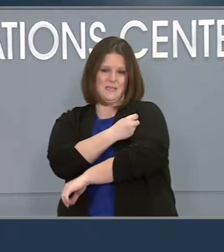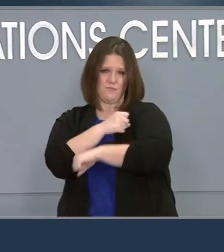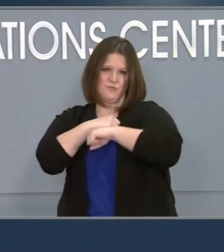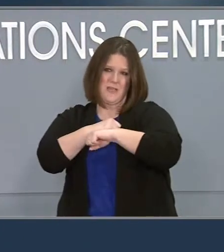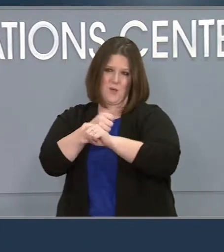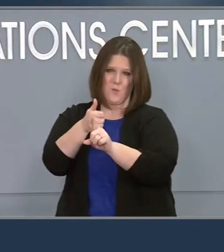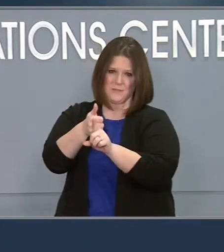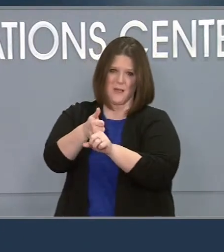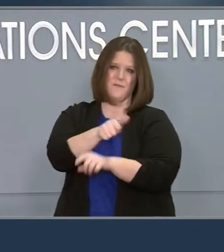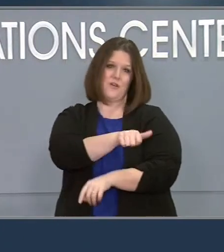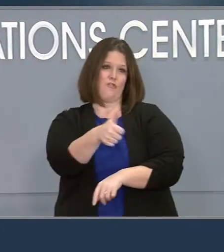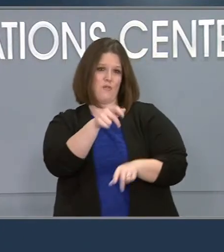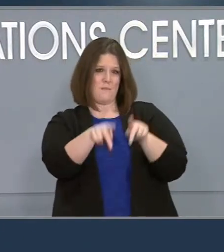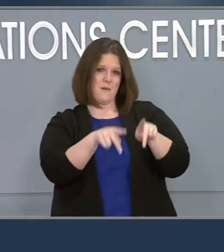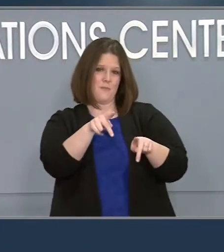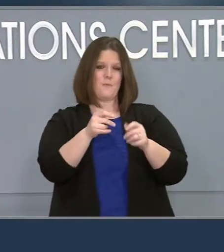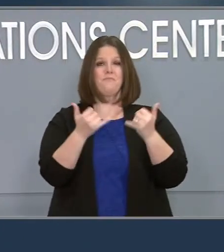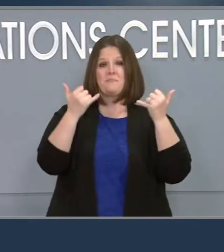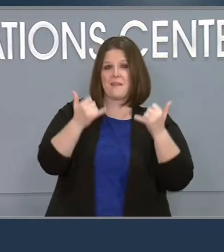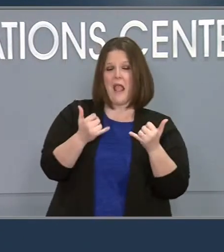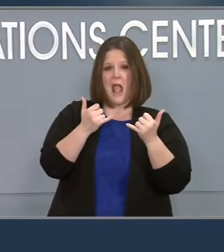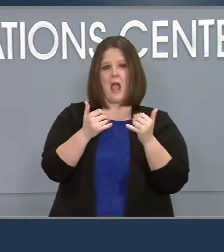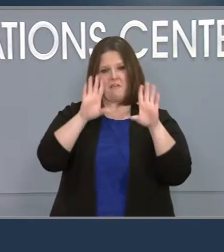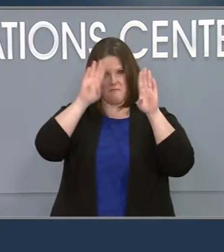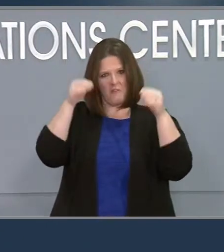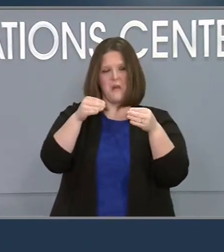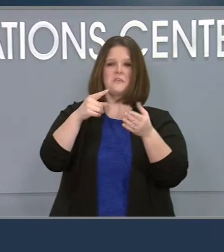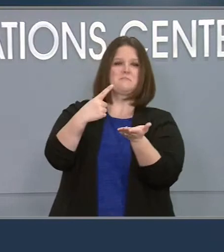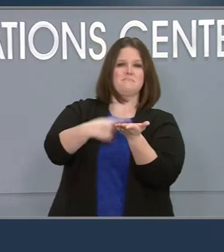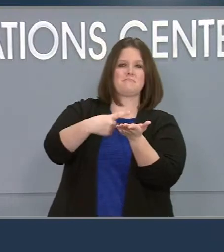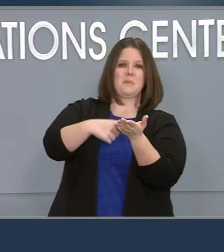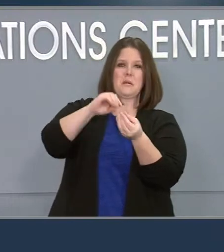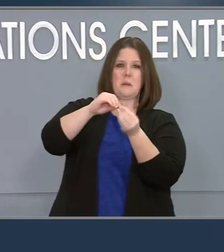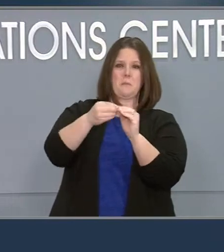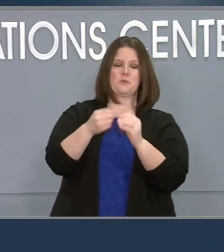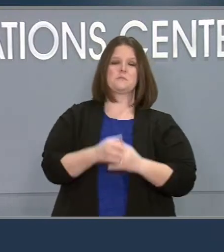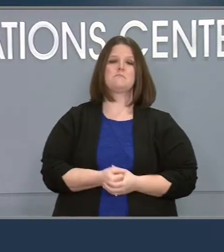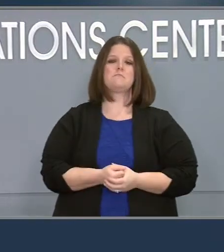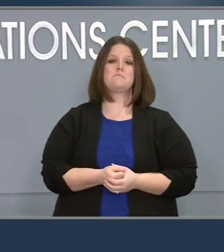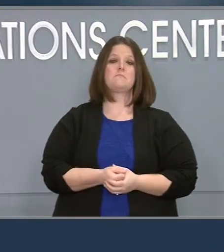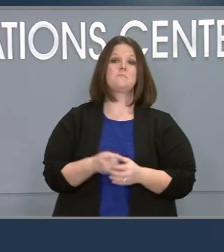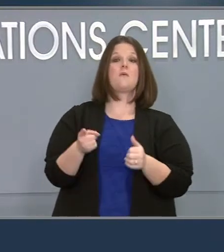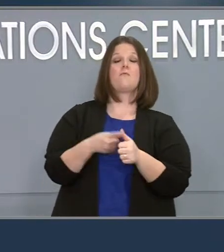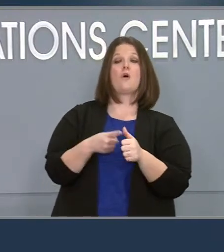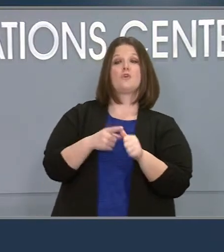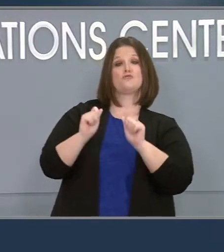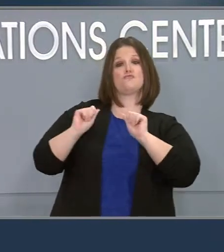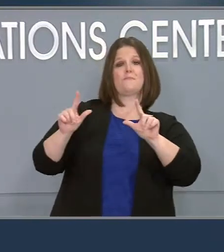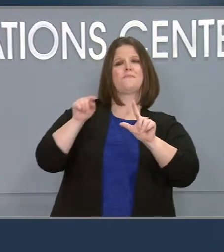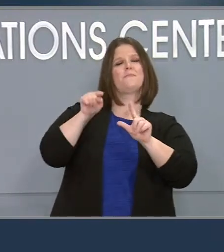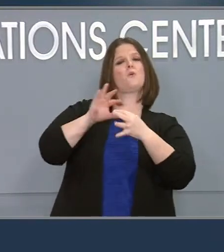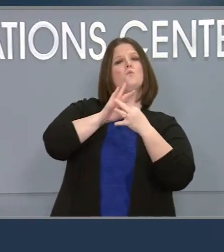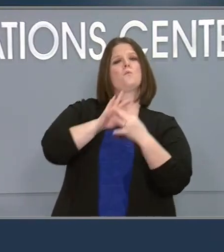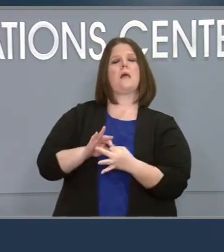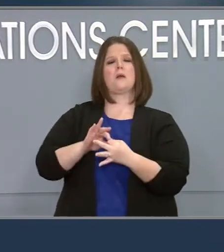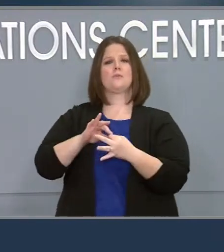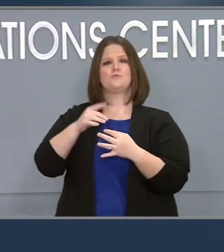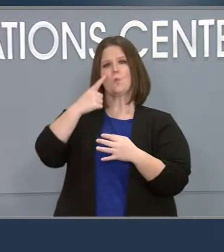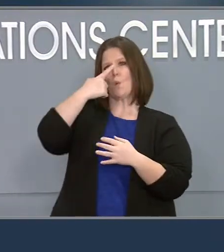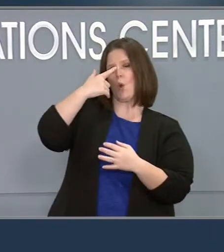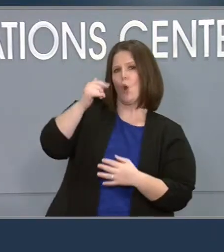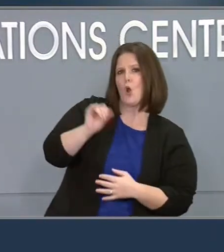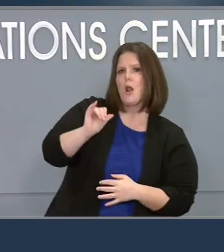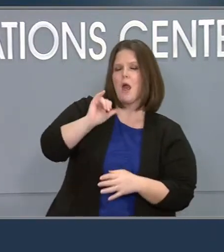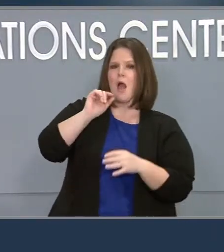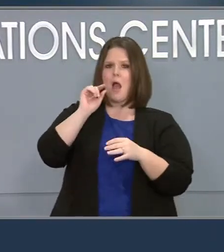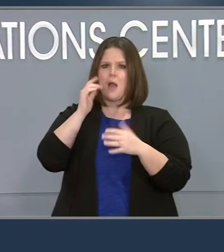data. This first graph looks at people who come to the emergency department with COVID-like symptoms. It's our earliest